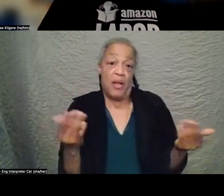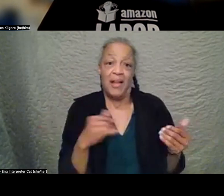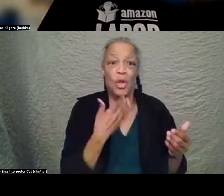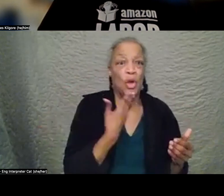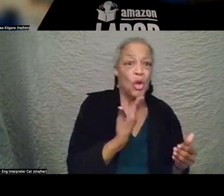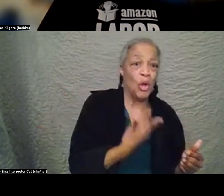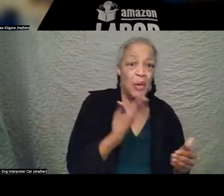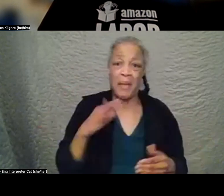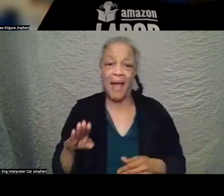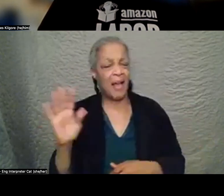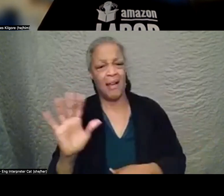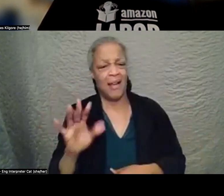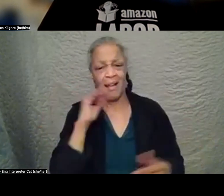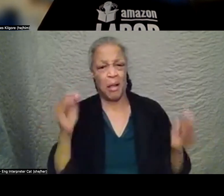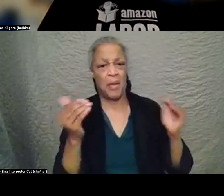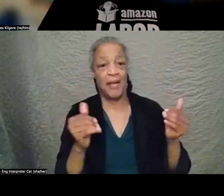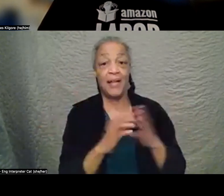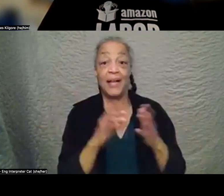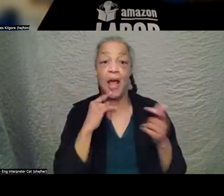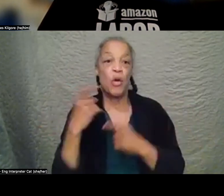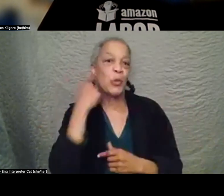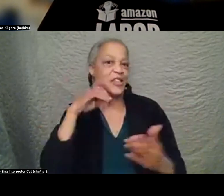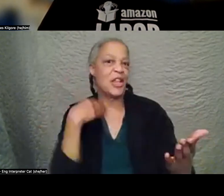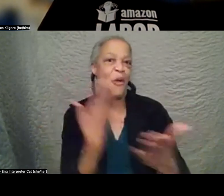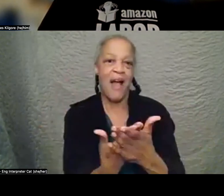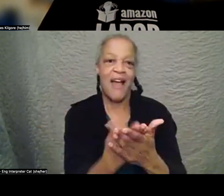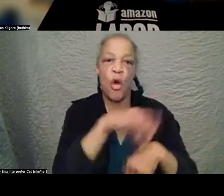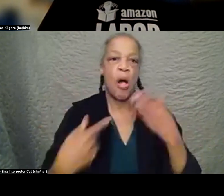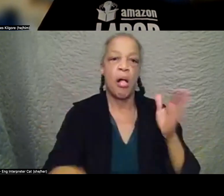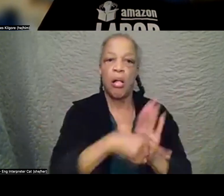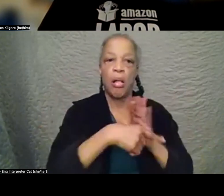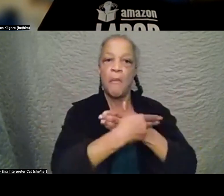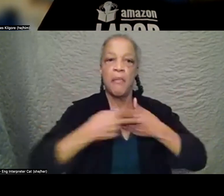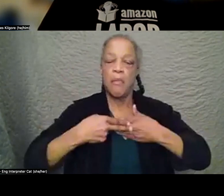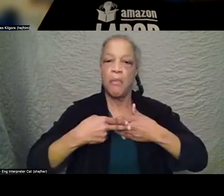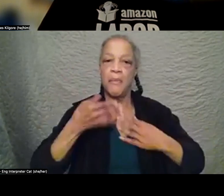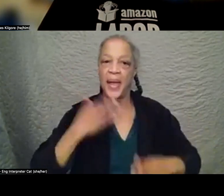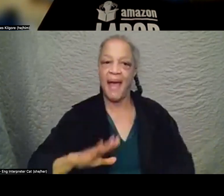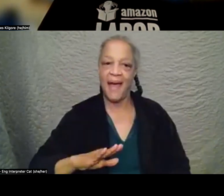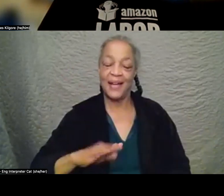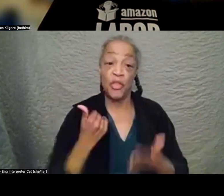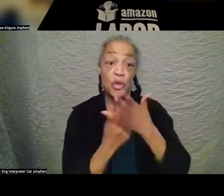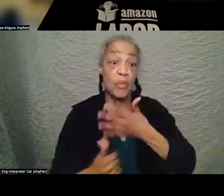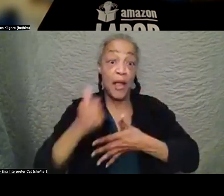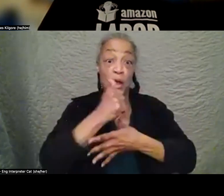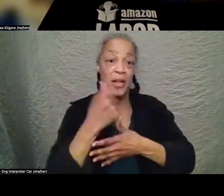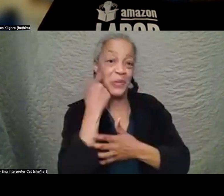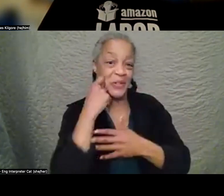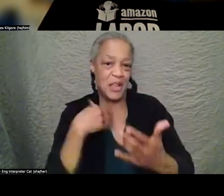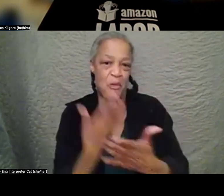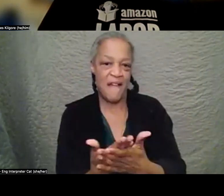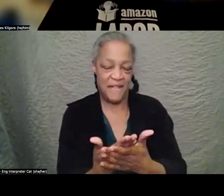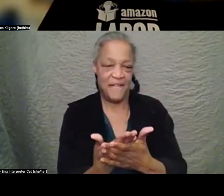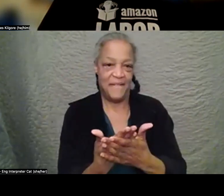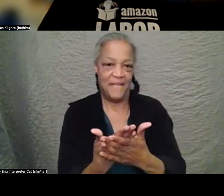bad. Now it's just recently arrived, right? Like that's who is the new priority or the way that they're justifying